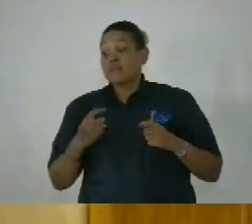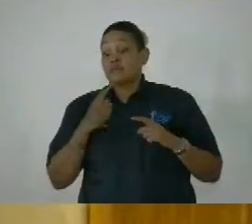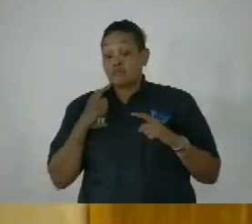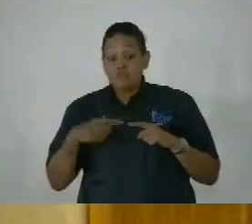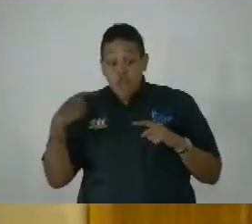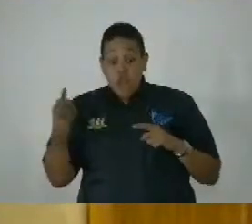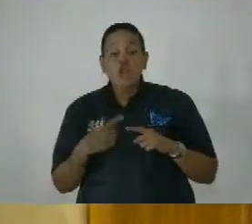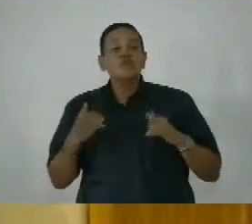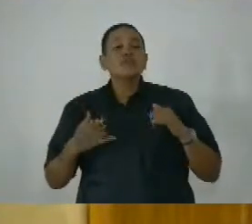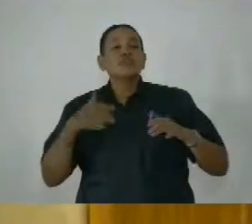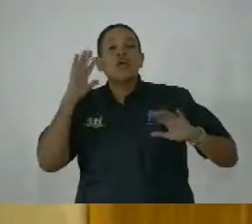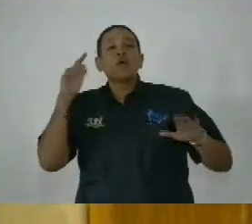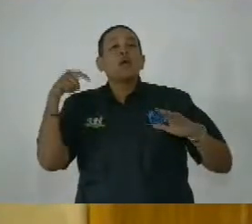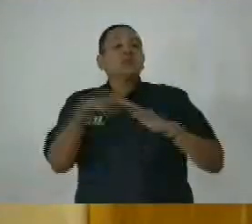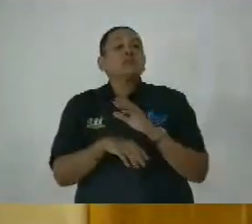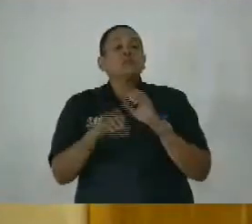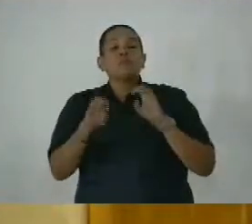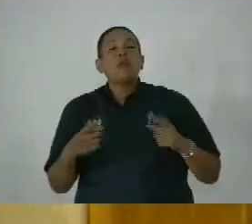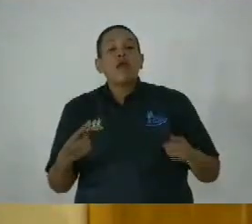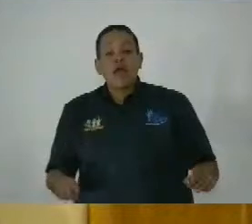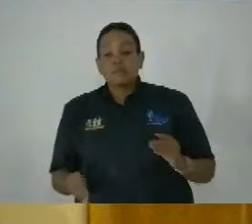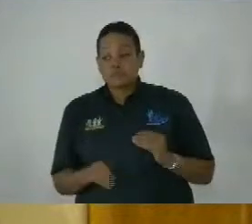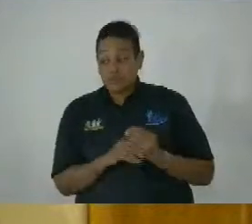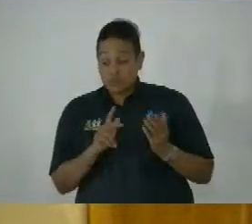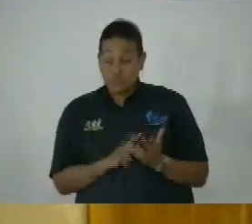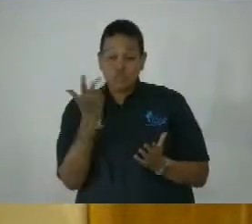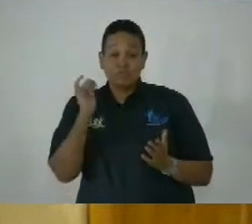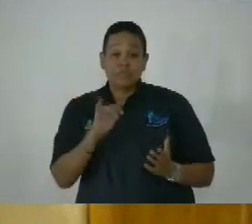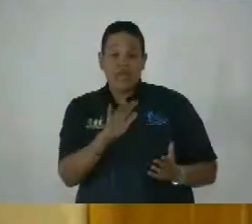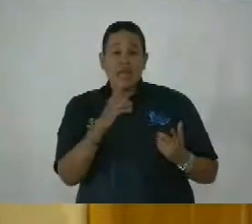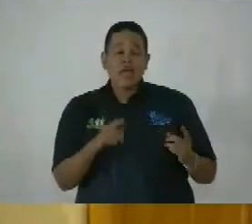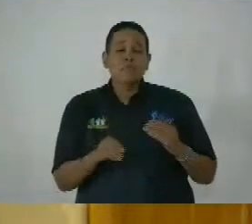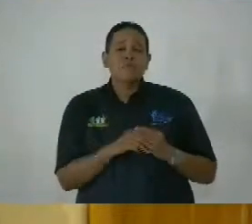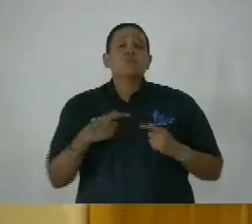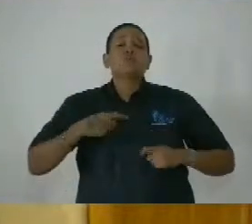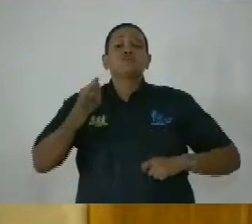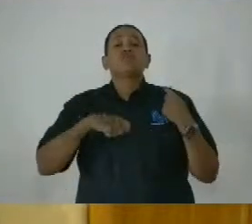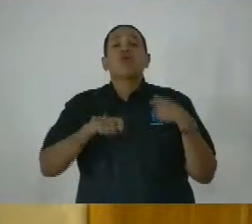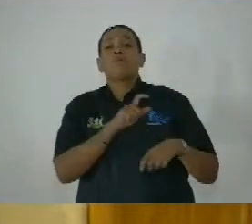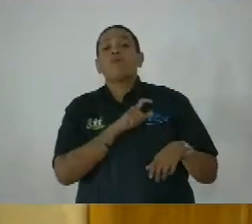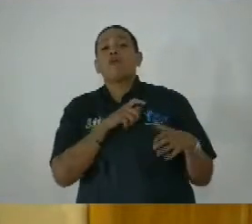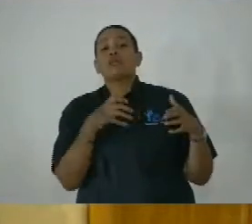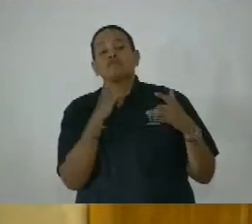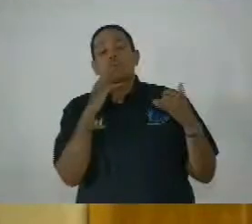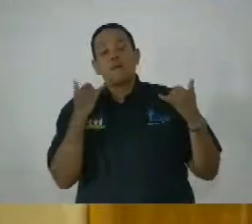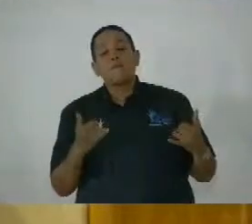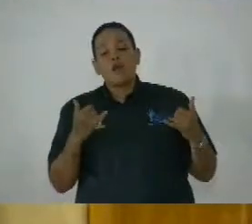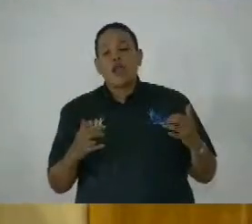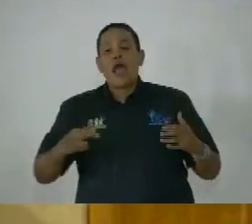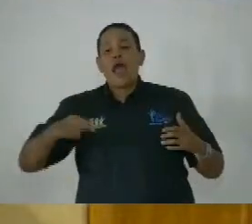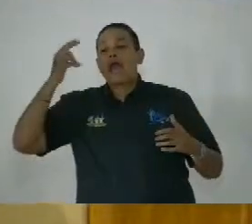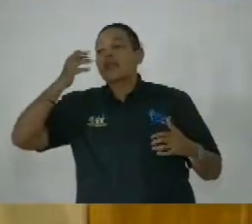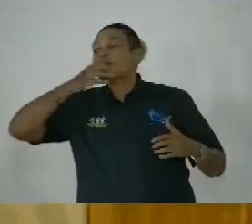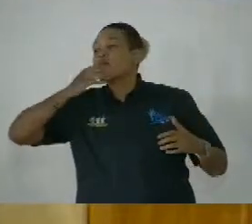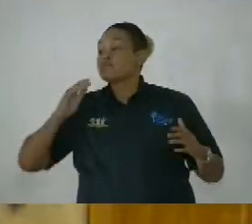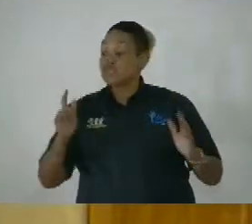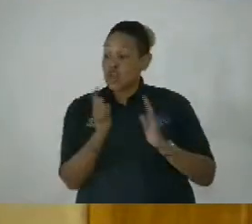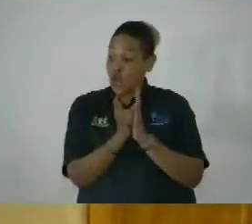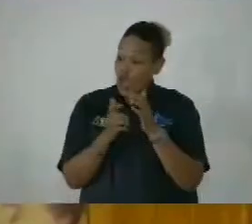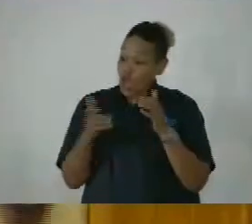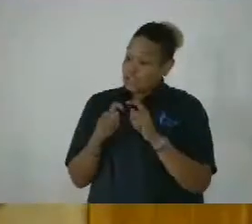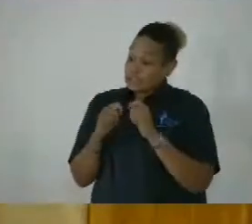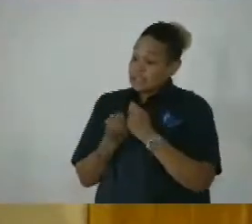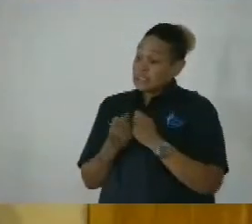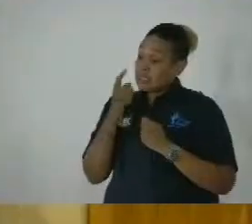won't go into, which may be triple that. We have transformed our police force into a modern, highly professional law enforcement team,